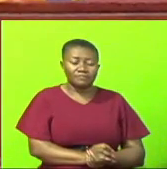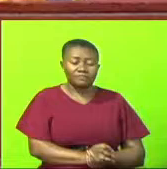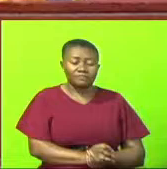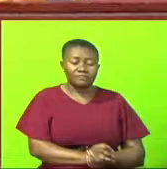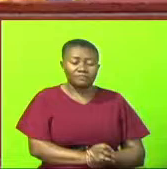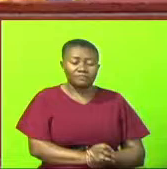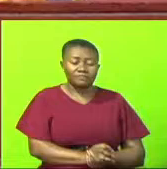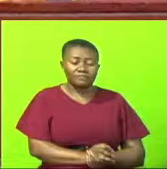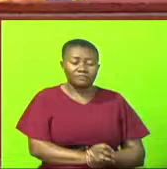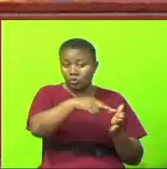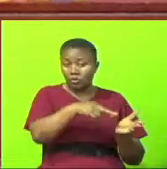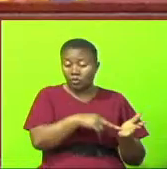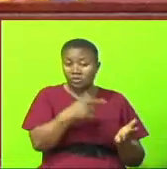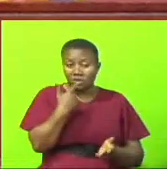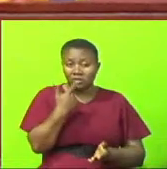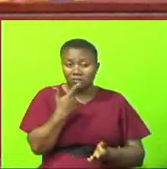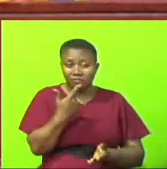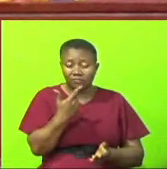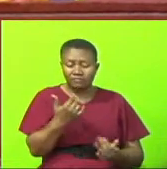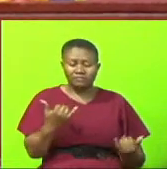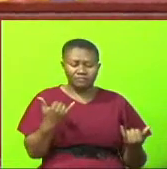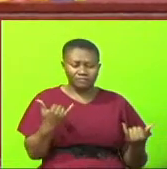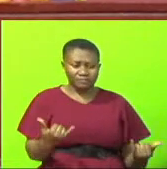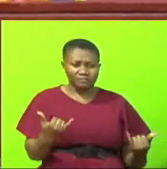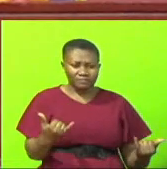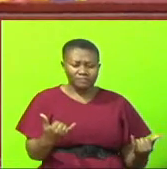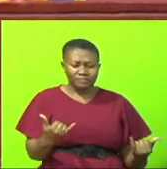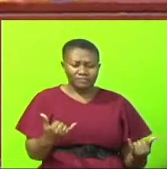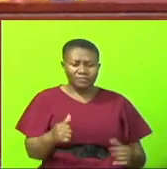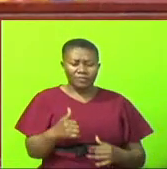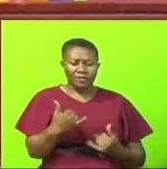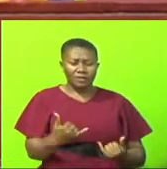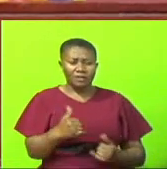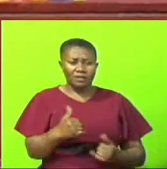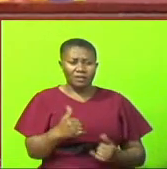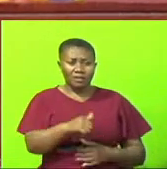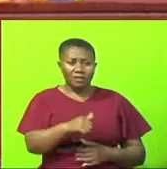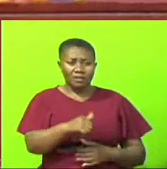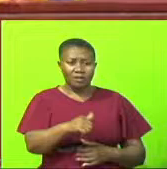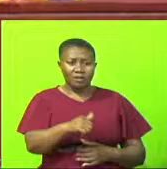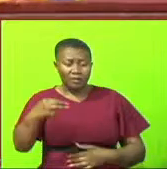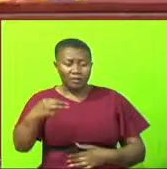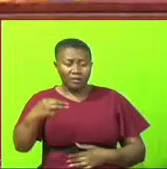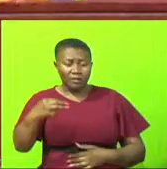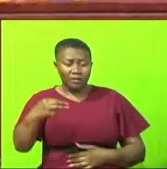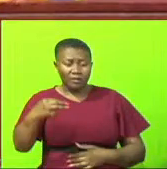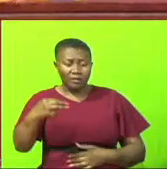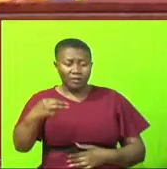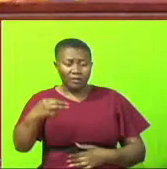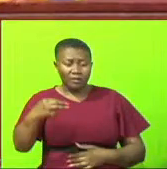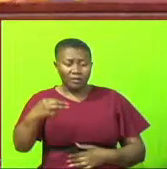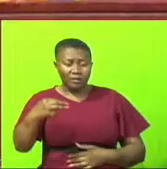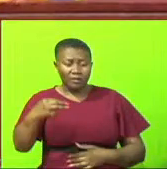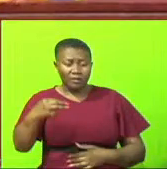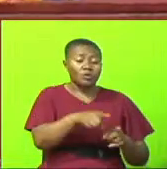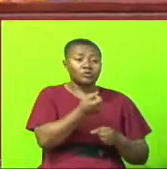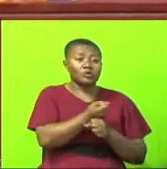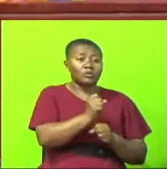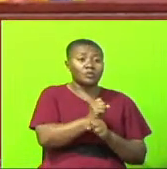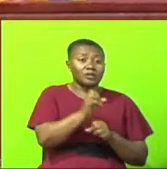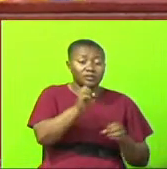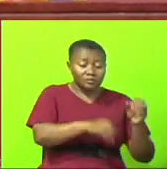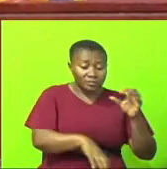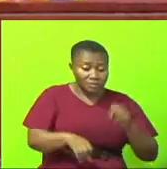comment. And so now another member, Honorable Dominic Ayine, is also making comments on the